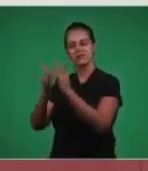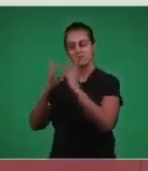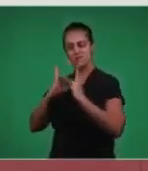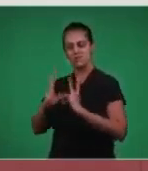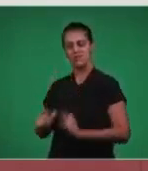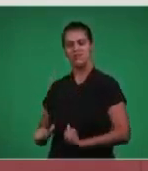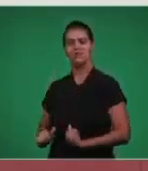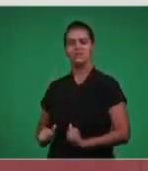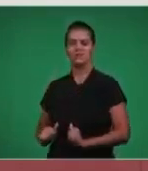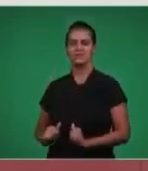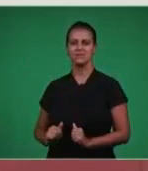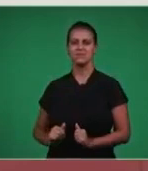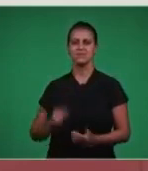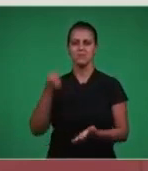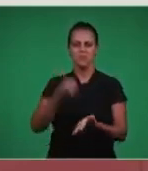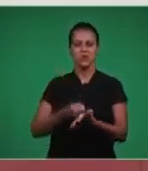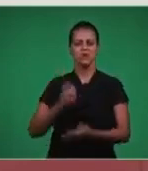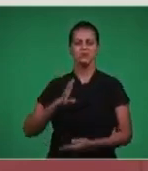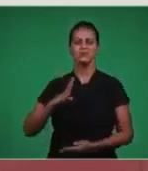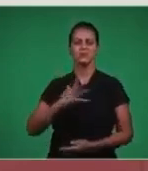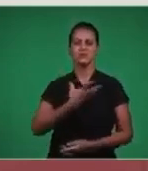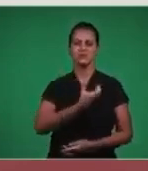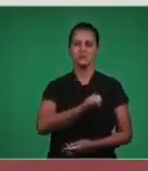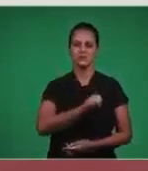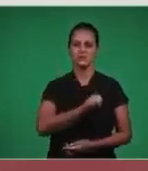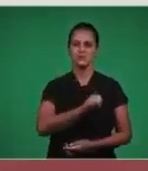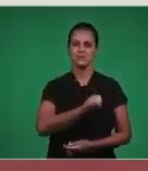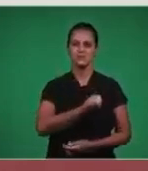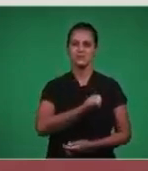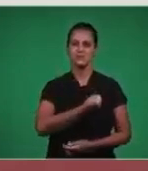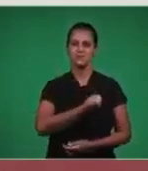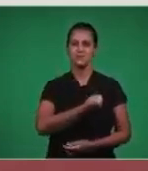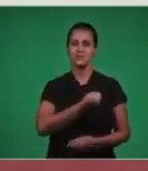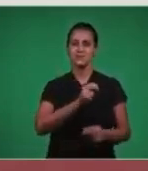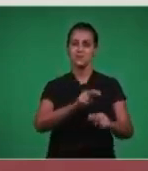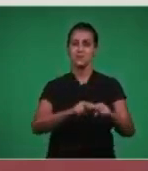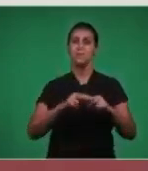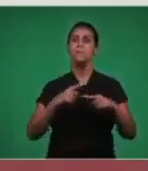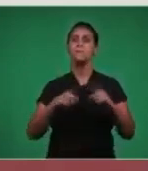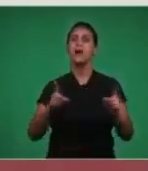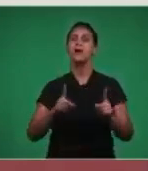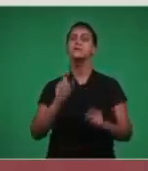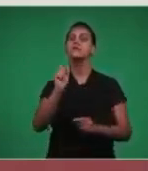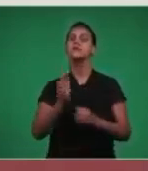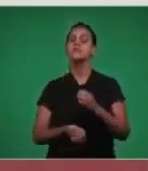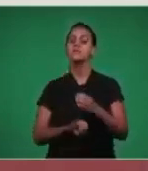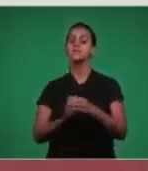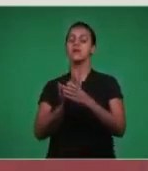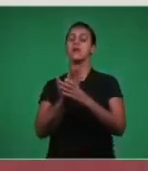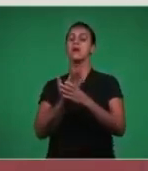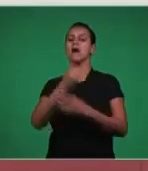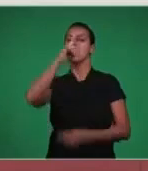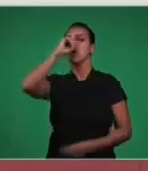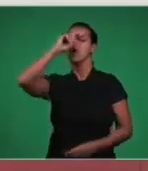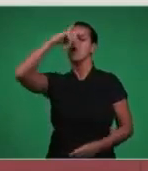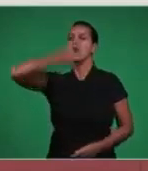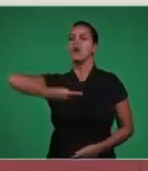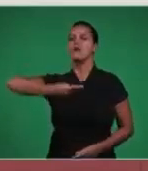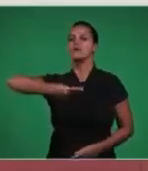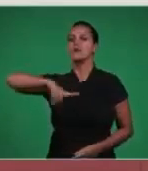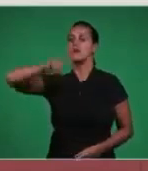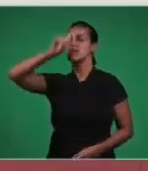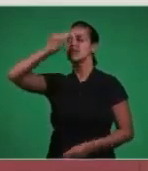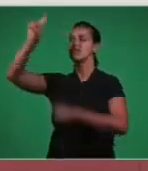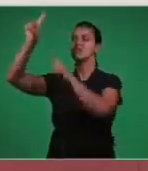blessing of salvation. And so the origin comes from an order, because He is the head. And when